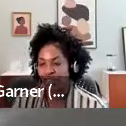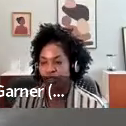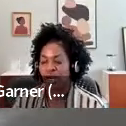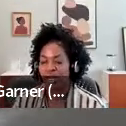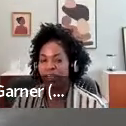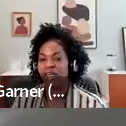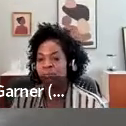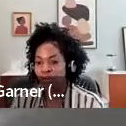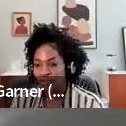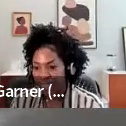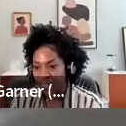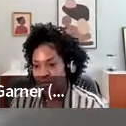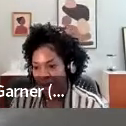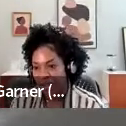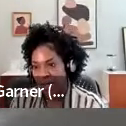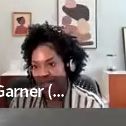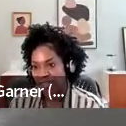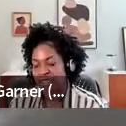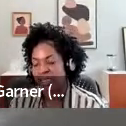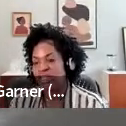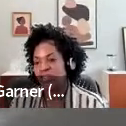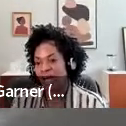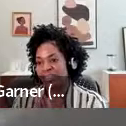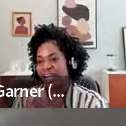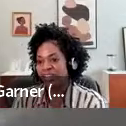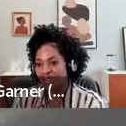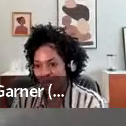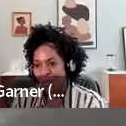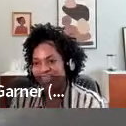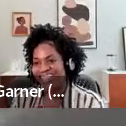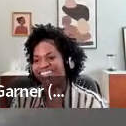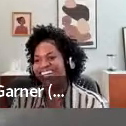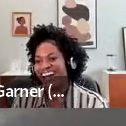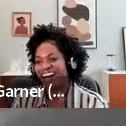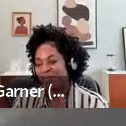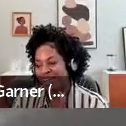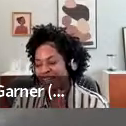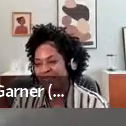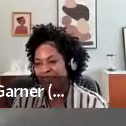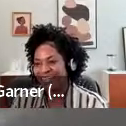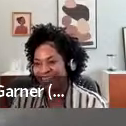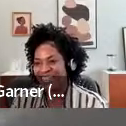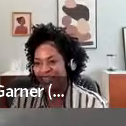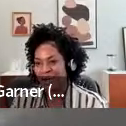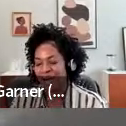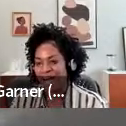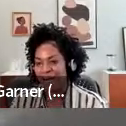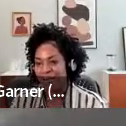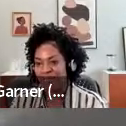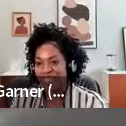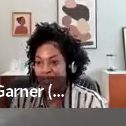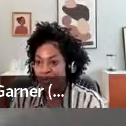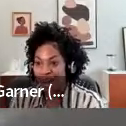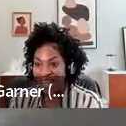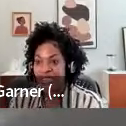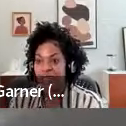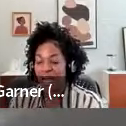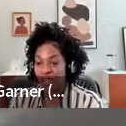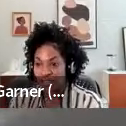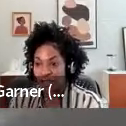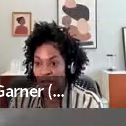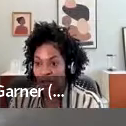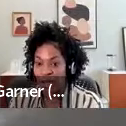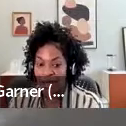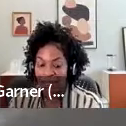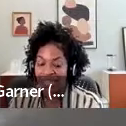for us to start moving in the right direction. So to answer your question, there has been, surprise,